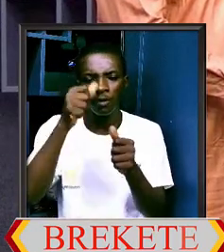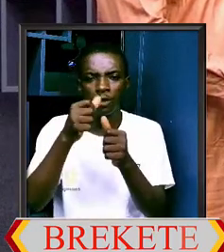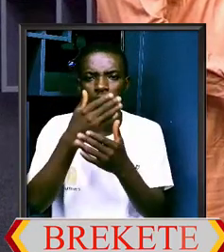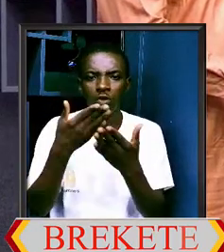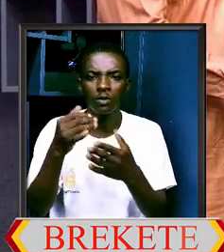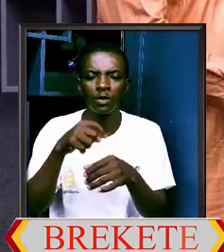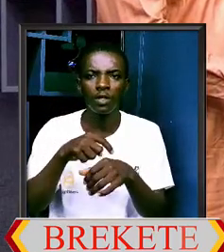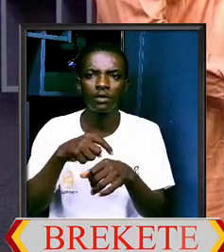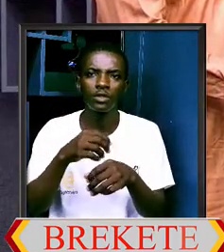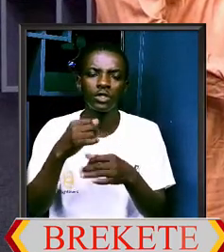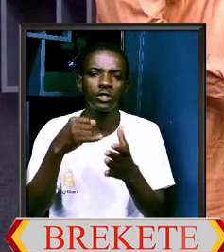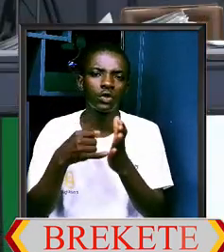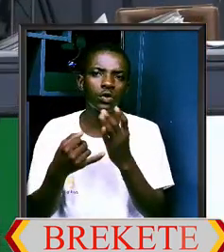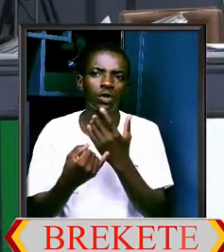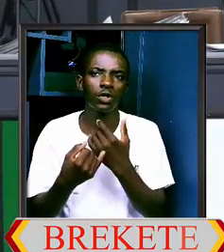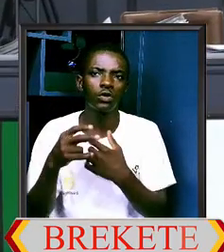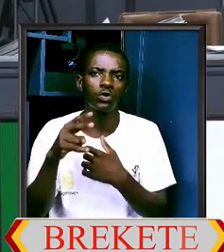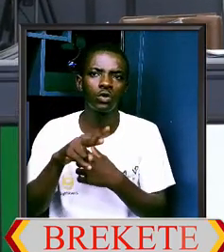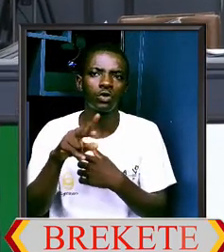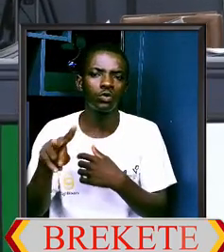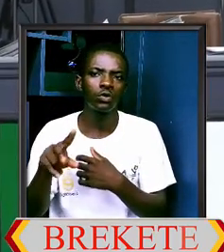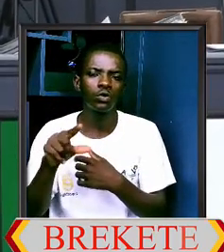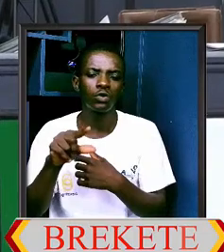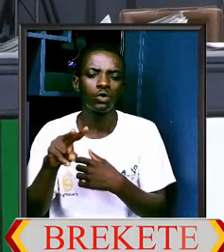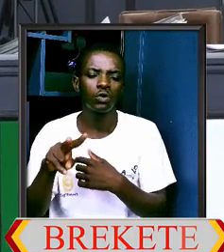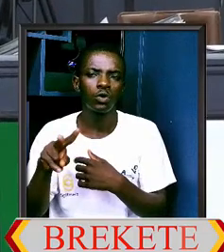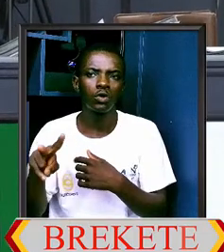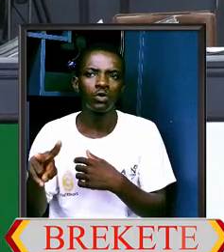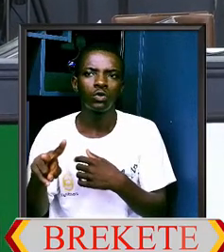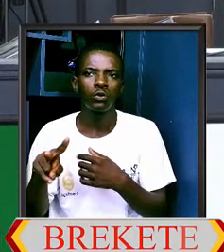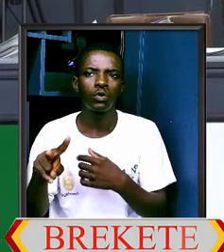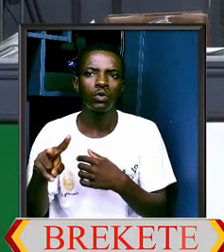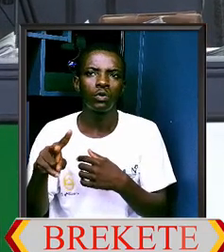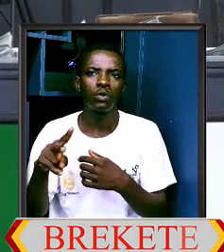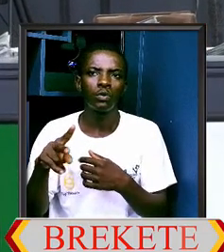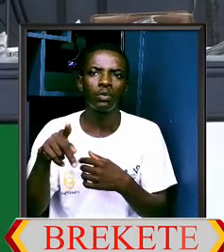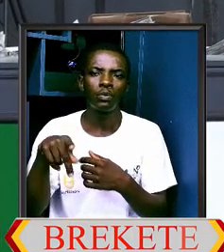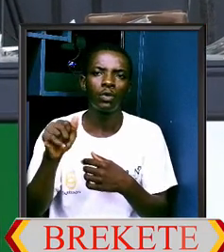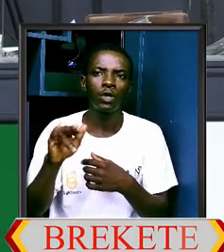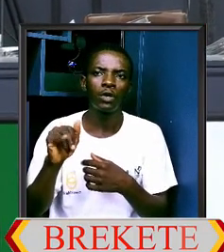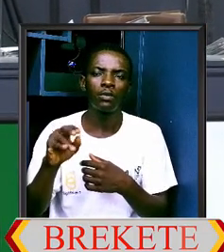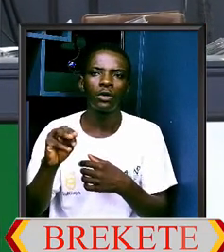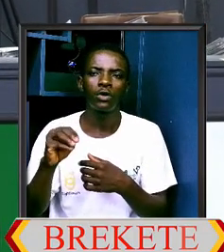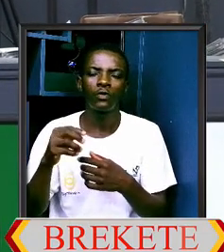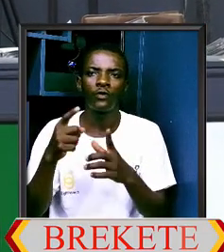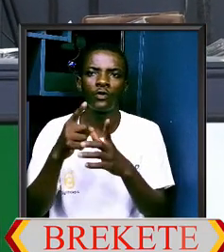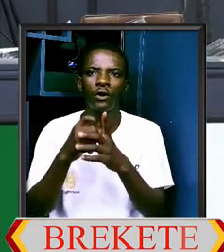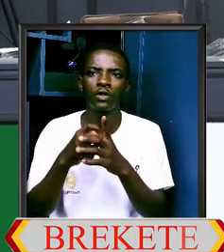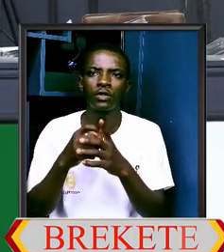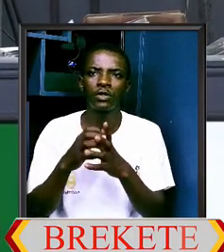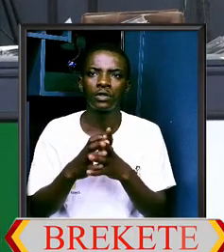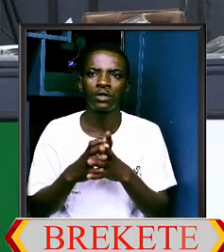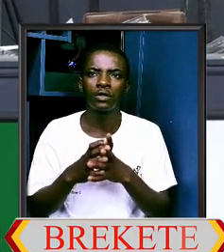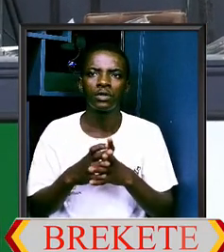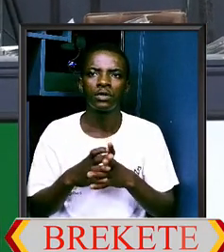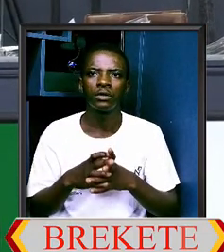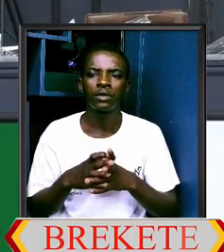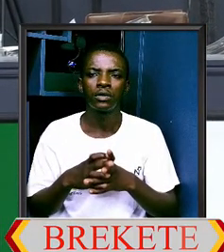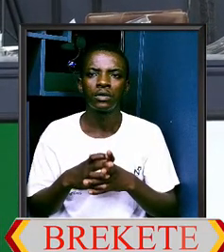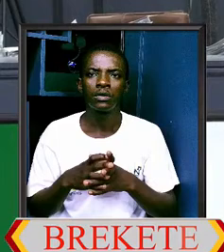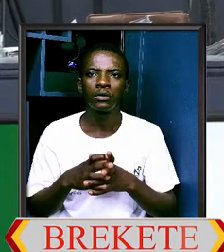in January 2022. For somewhere at Lugbe, where they do a pyramid of rice. Well, I don't want to say it was a